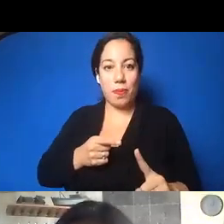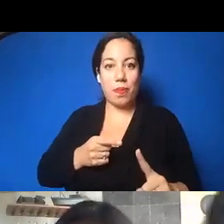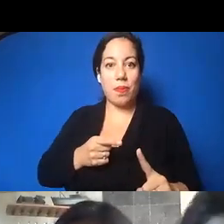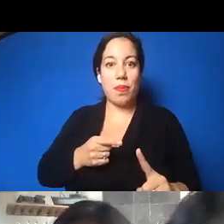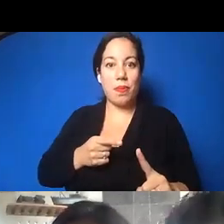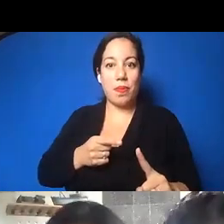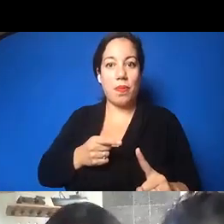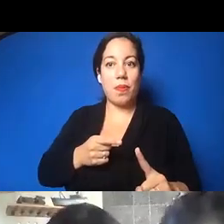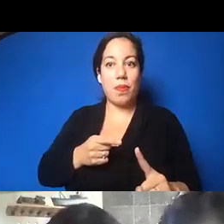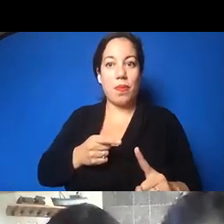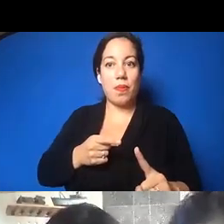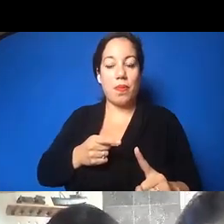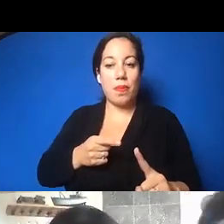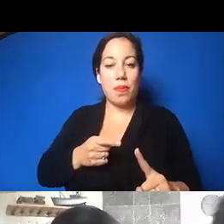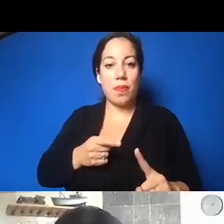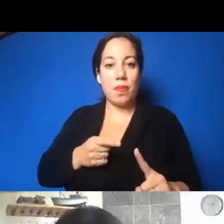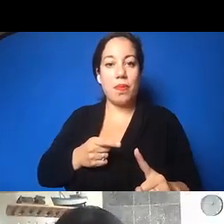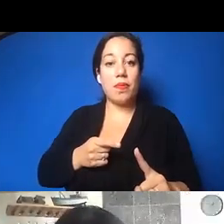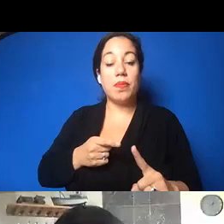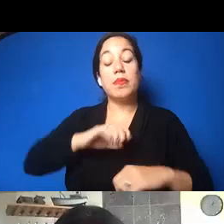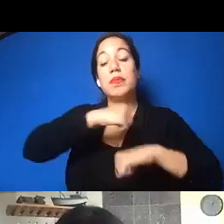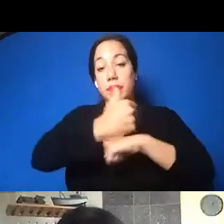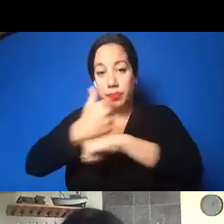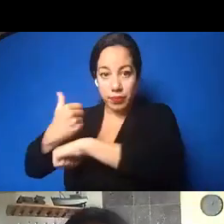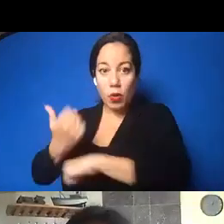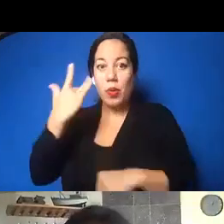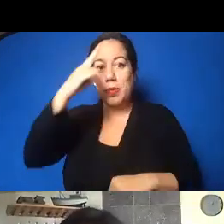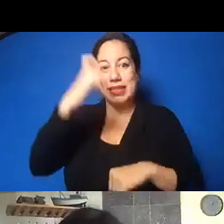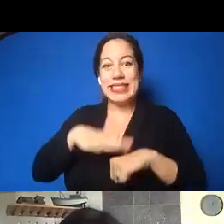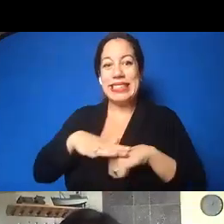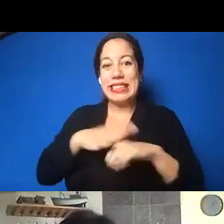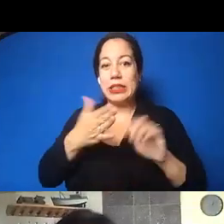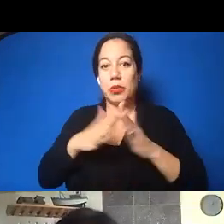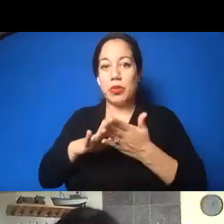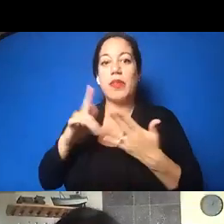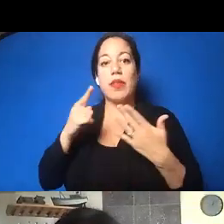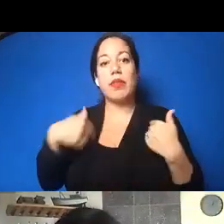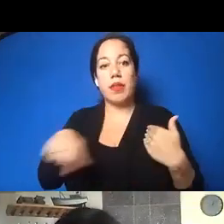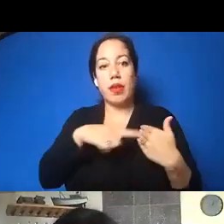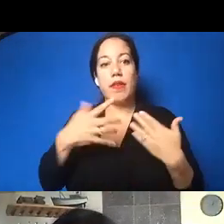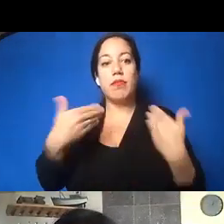that are also in place because indigenous communities have also taken the initiative